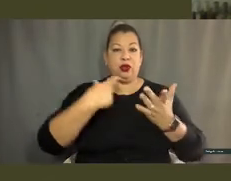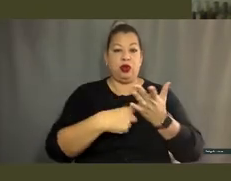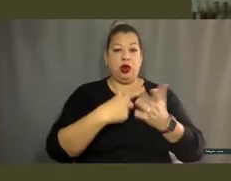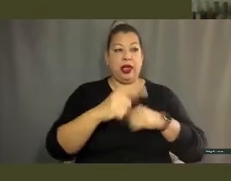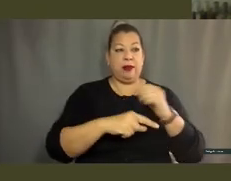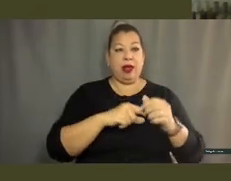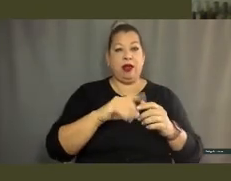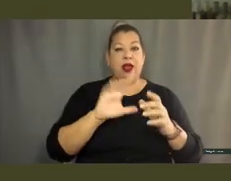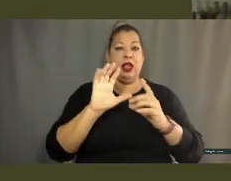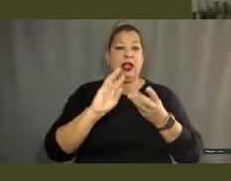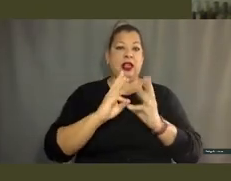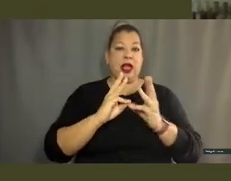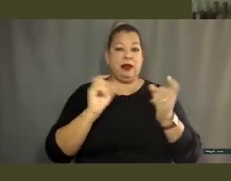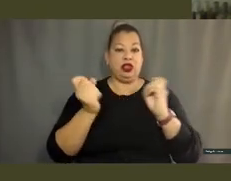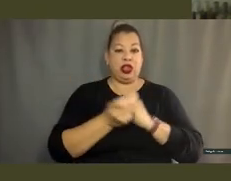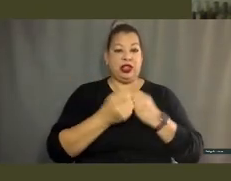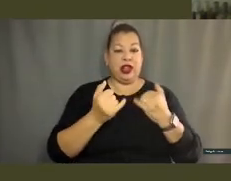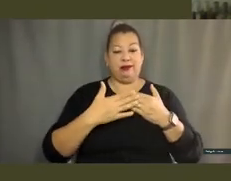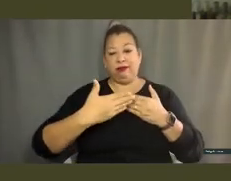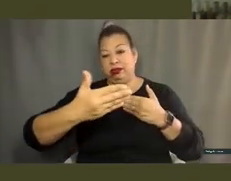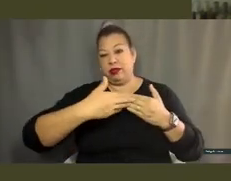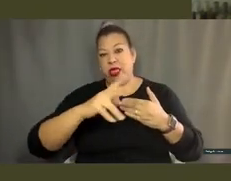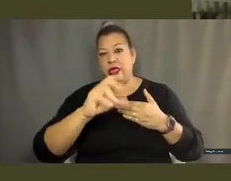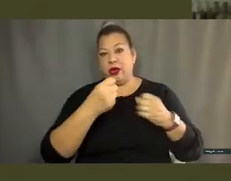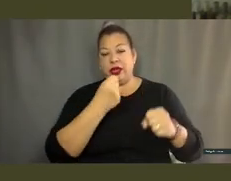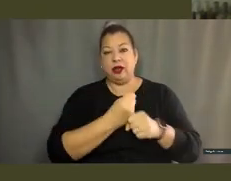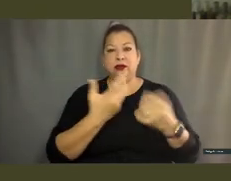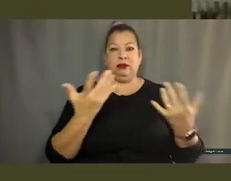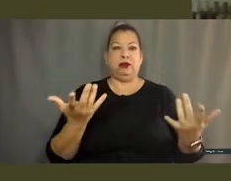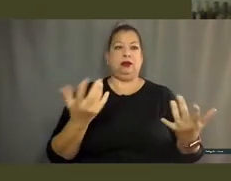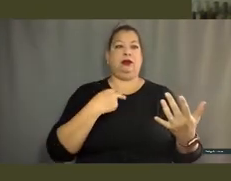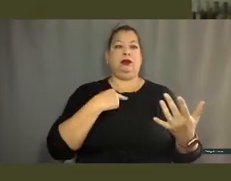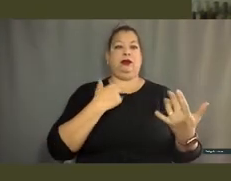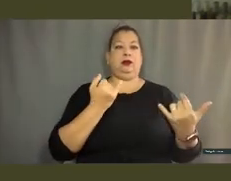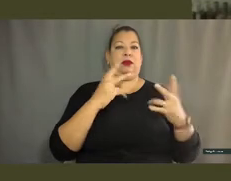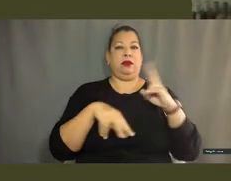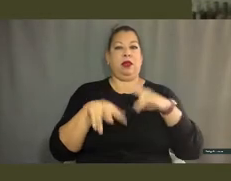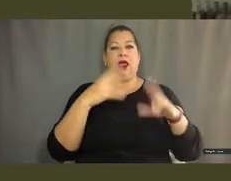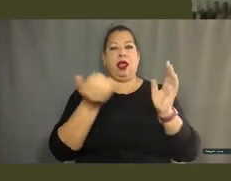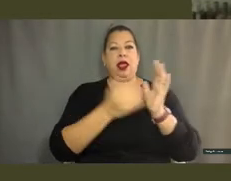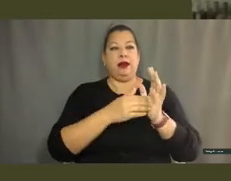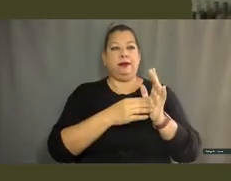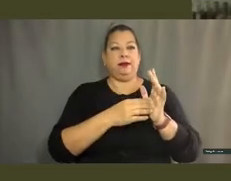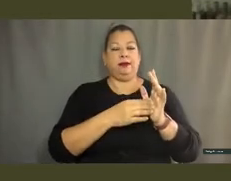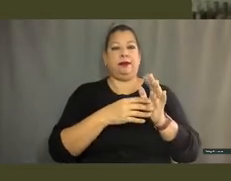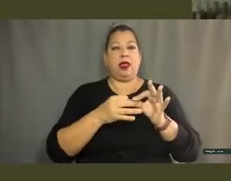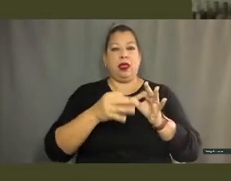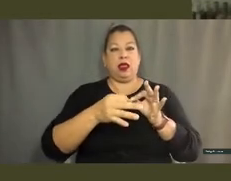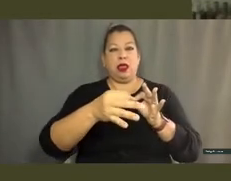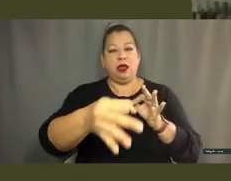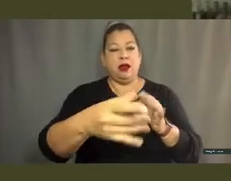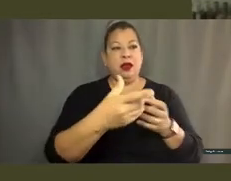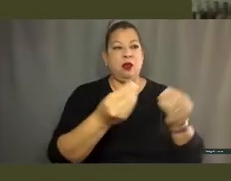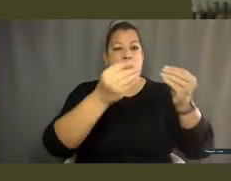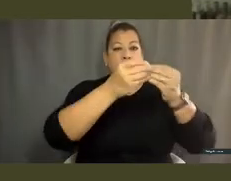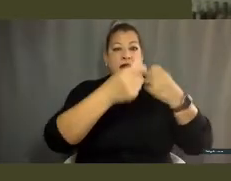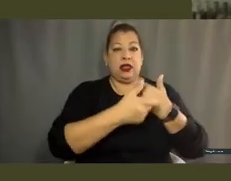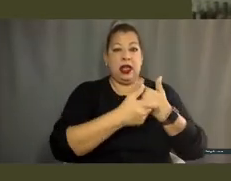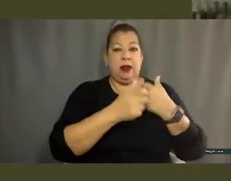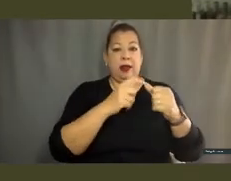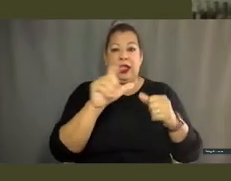30 years, here we are, where we are right now, taking really strong actions. It might have taken much longer than anybody would